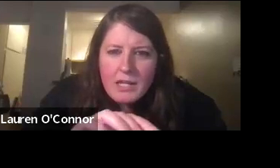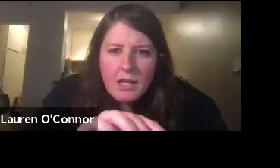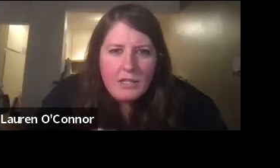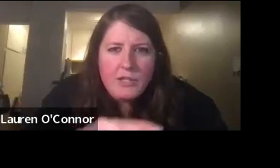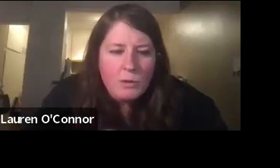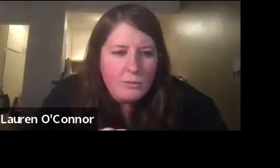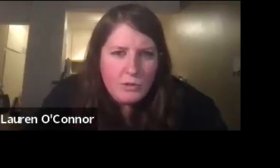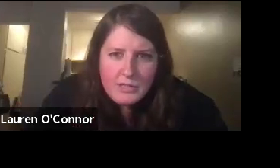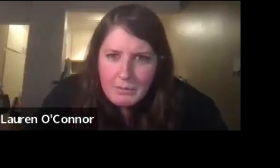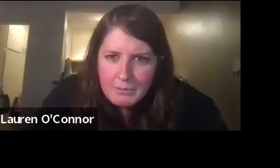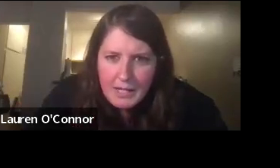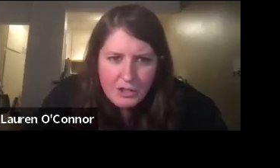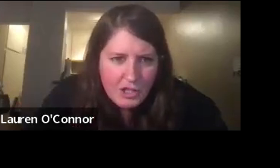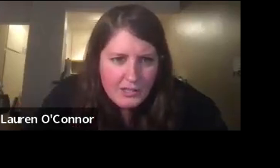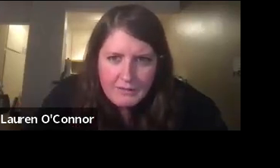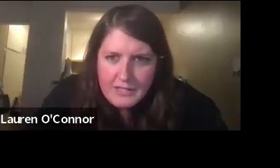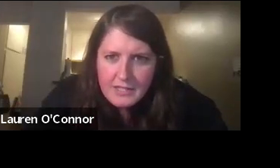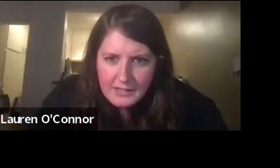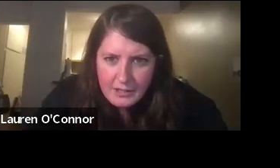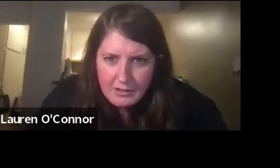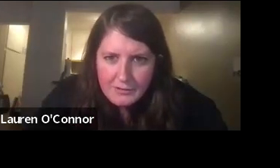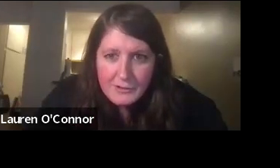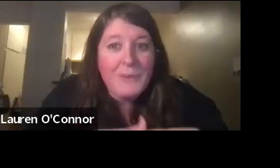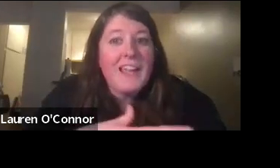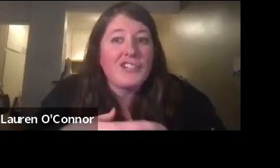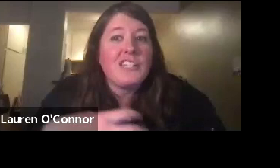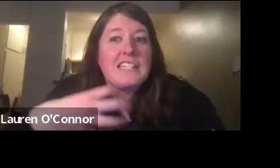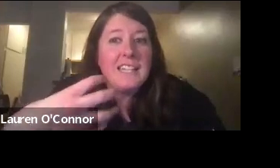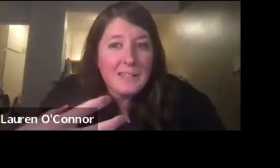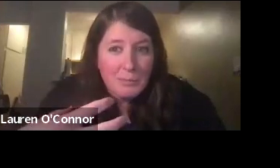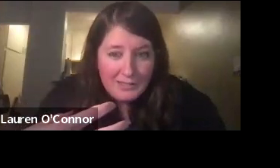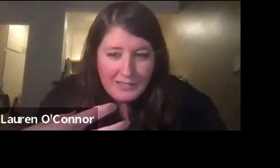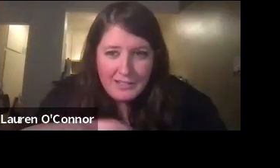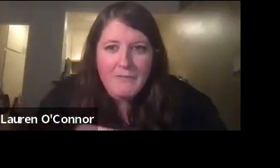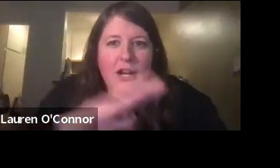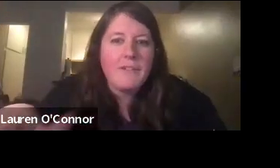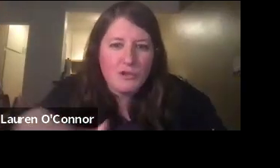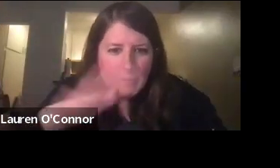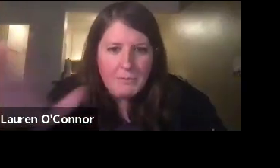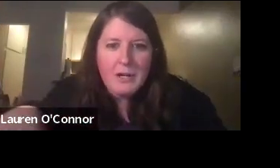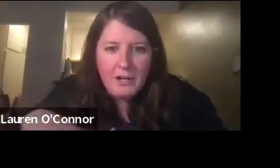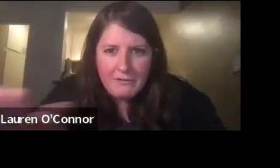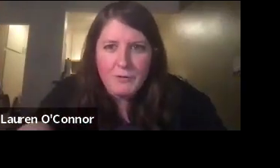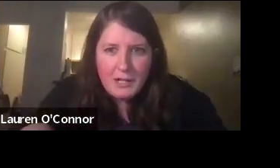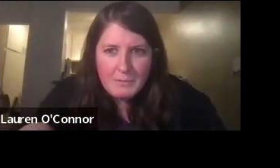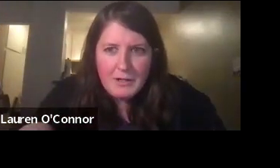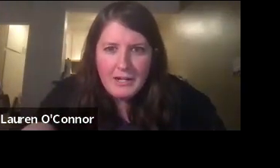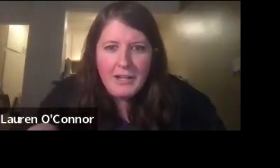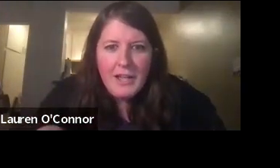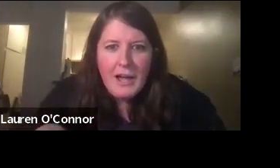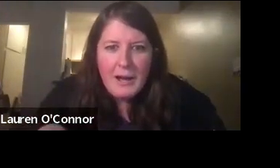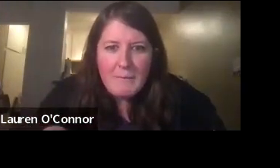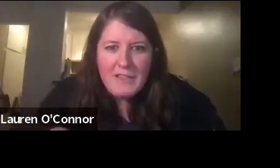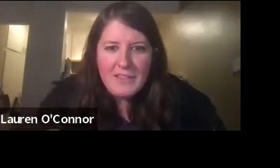when so we'll stop on page 76 here. So when they actually get to Boston after having dropped Mary off in